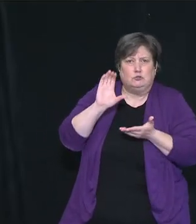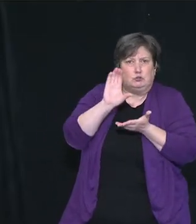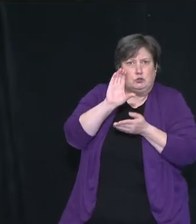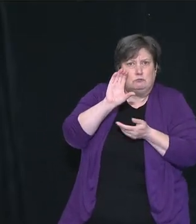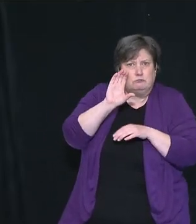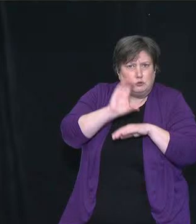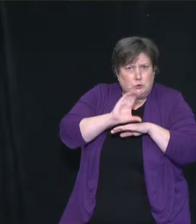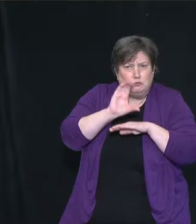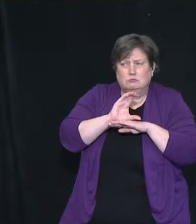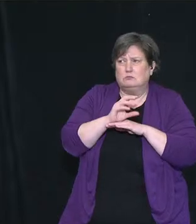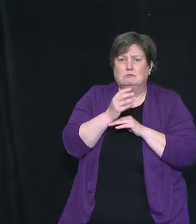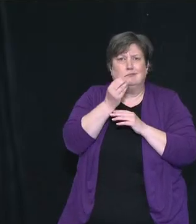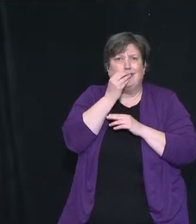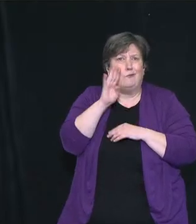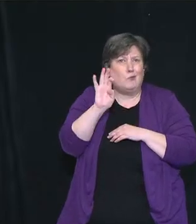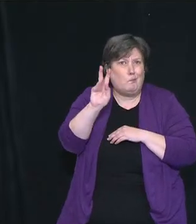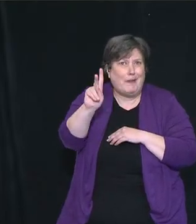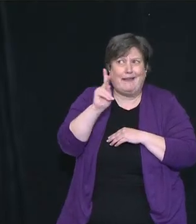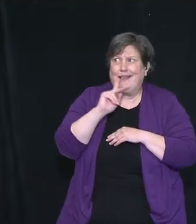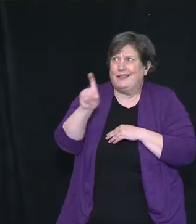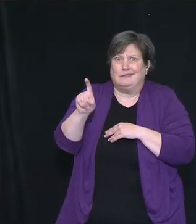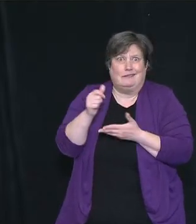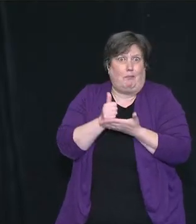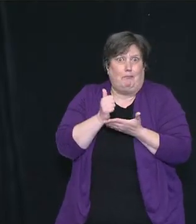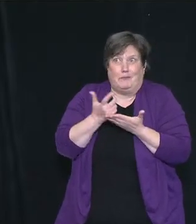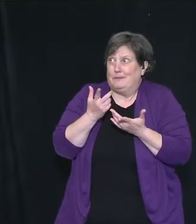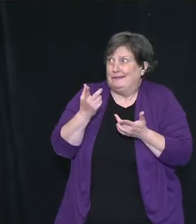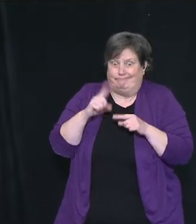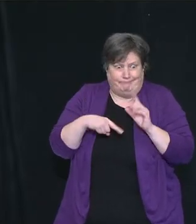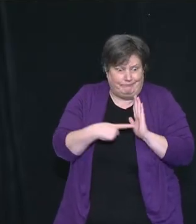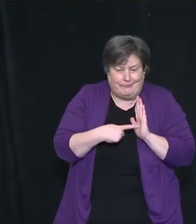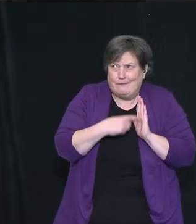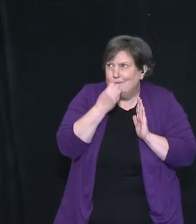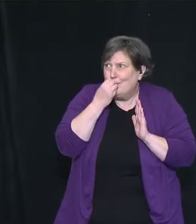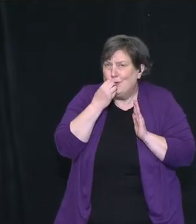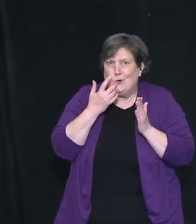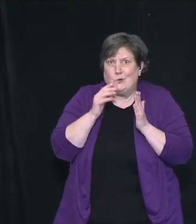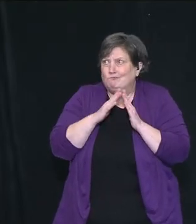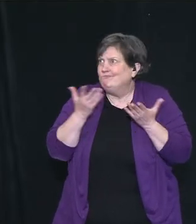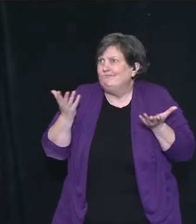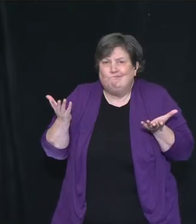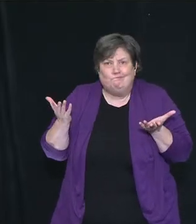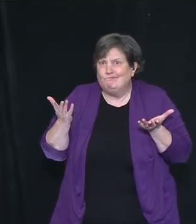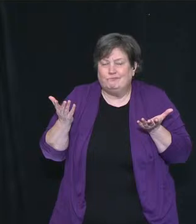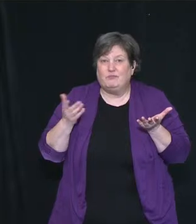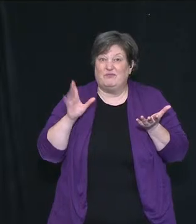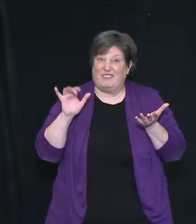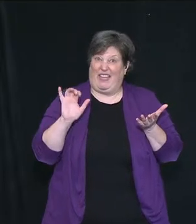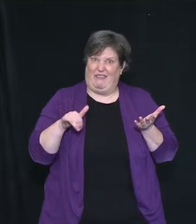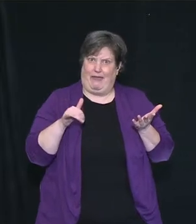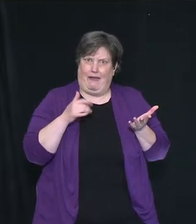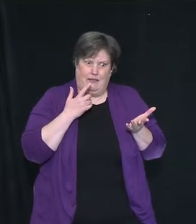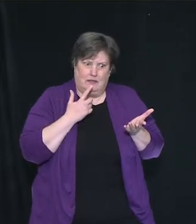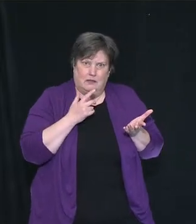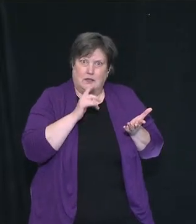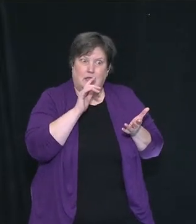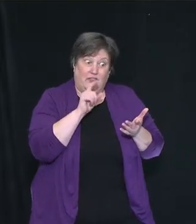to receive essential help in meeting their needs, which, lest we forget, are not only